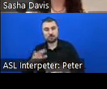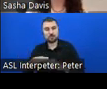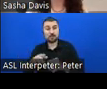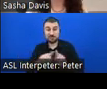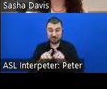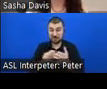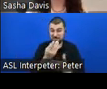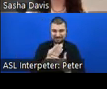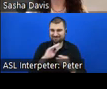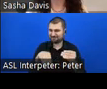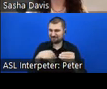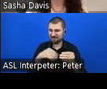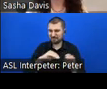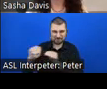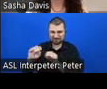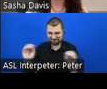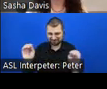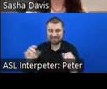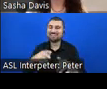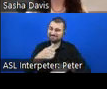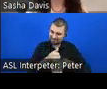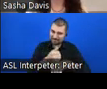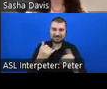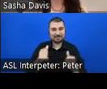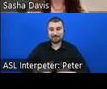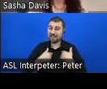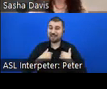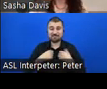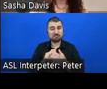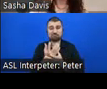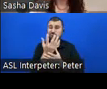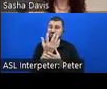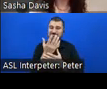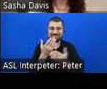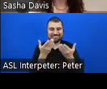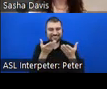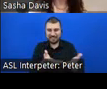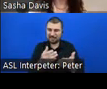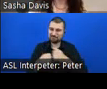have not moved either. These are still alive and thriving at the foundation.